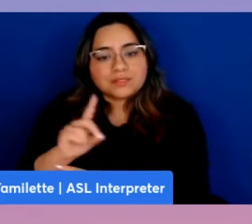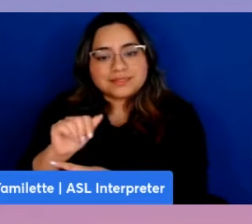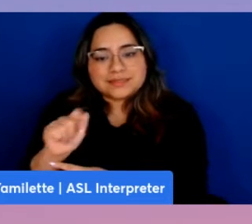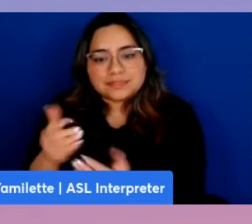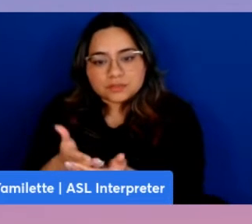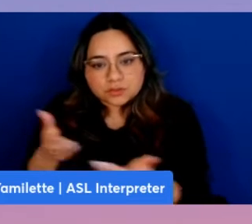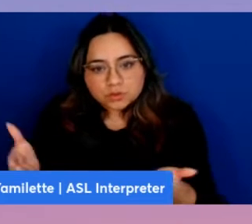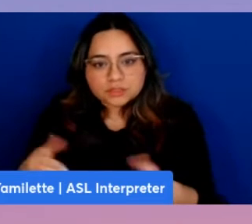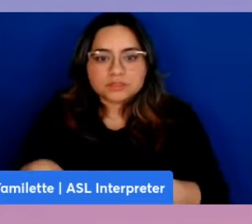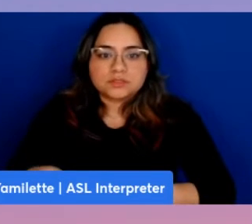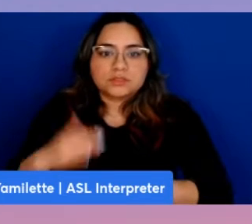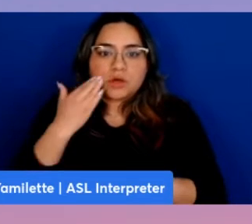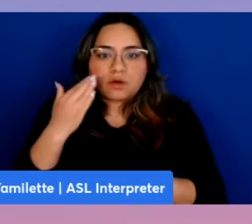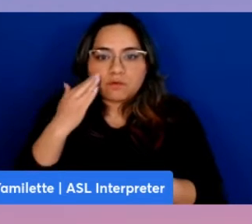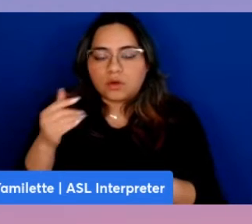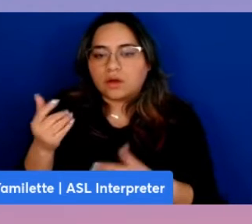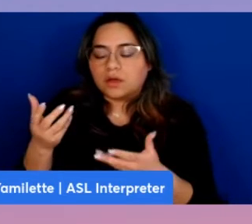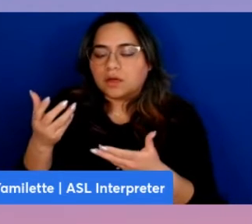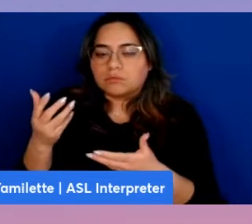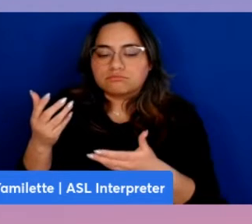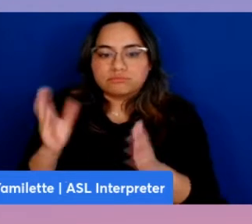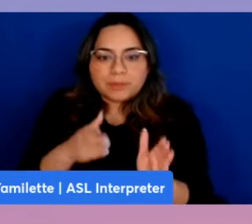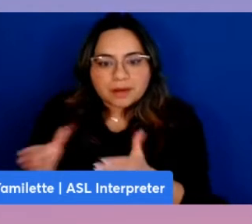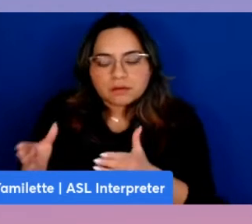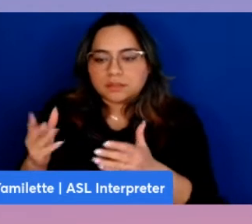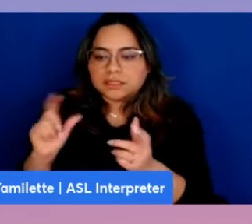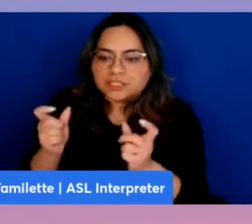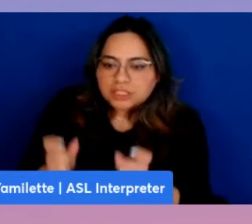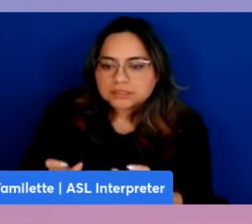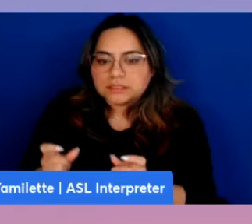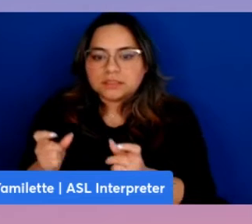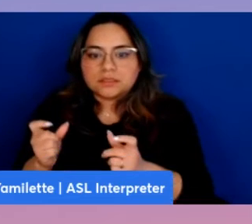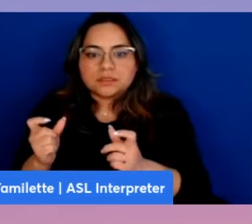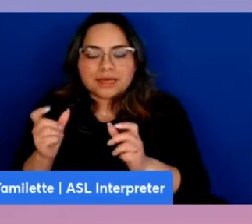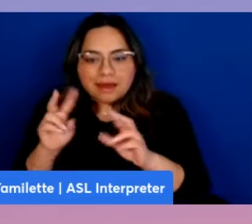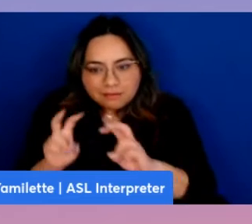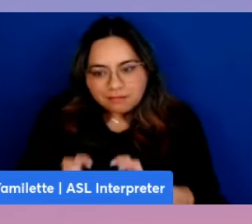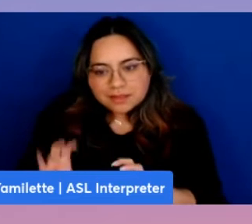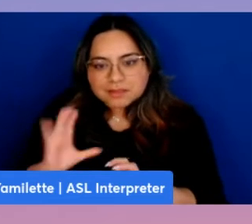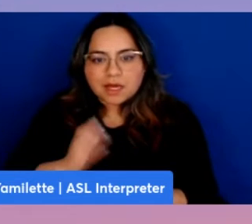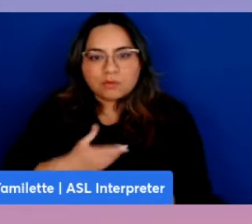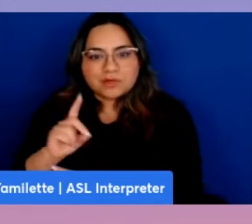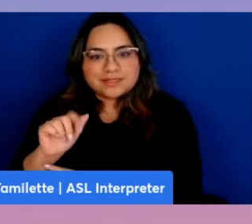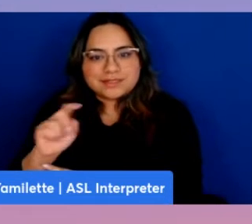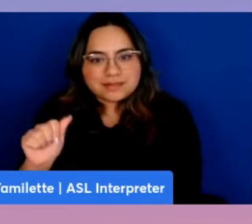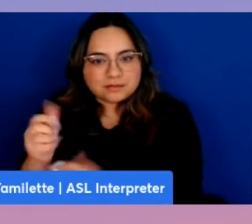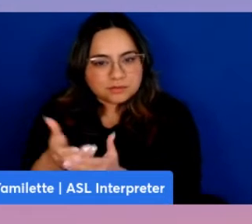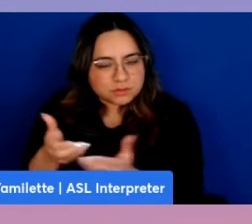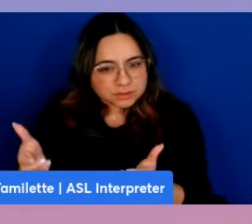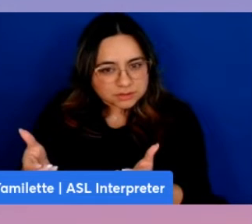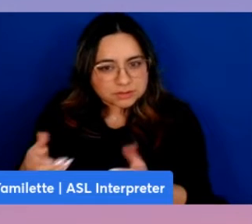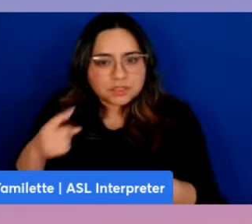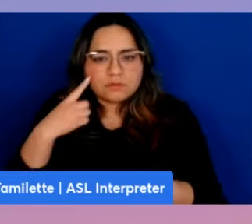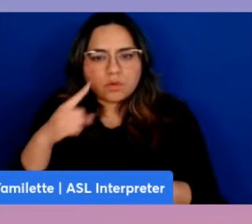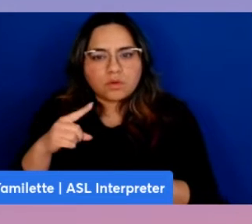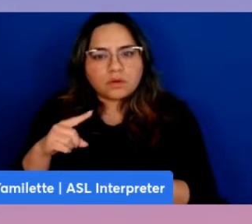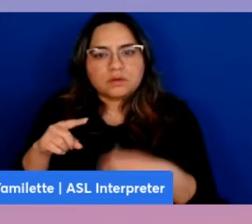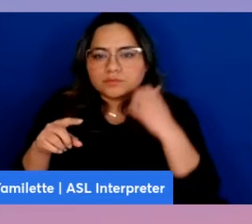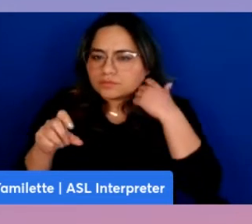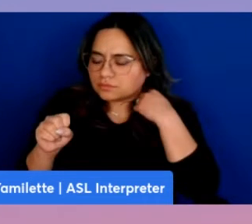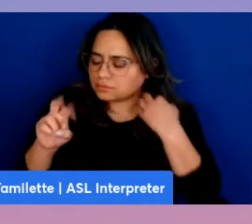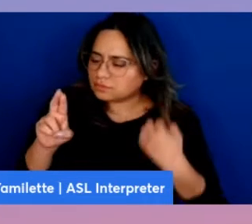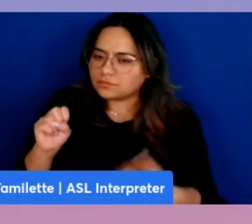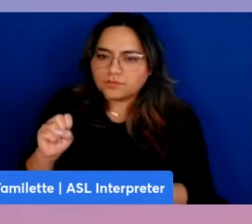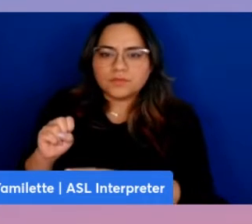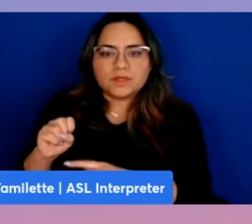ingesting, preparing, and analyzing the data will be included as part of the initial deployment. So let me show you how all